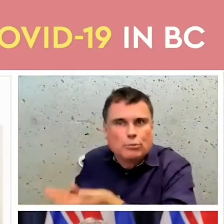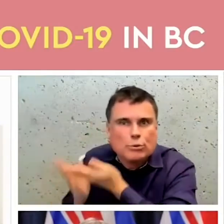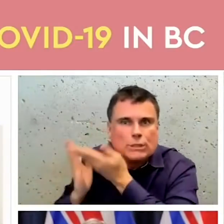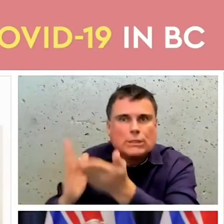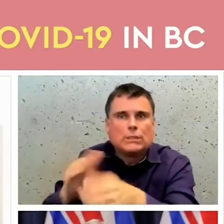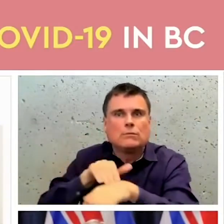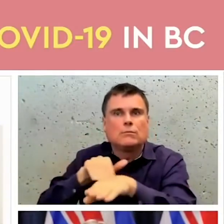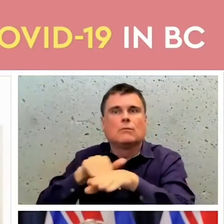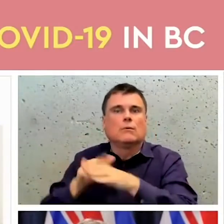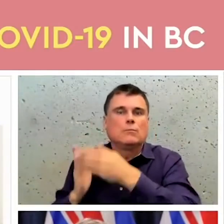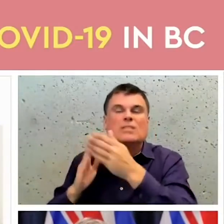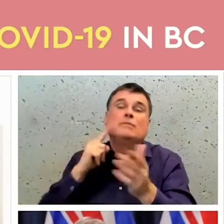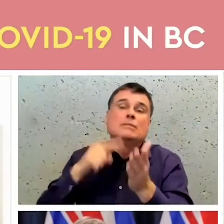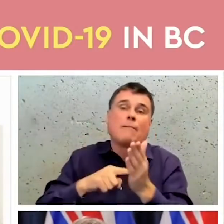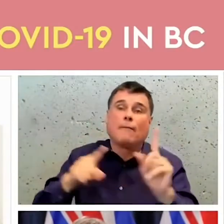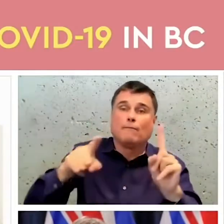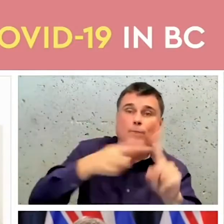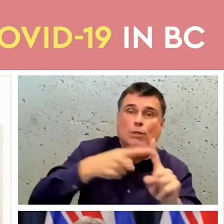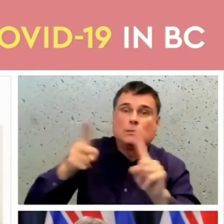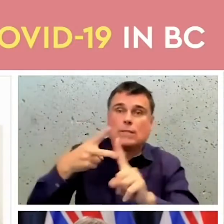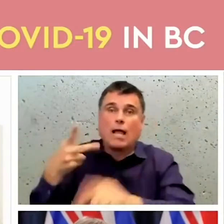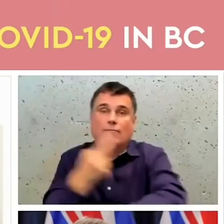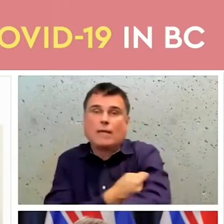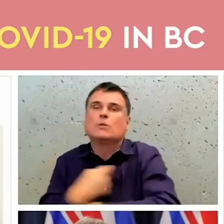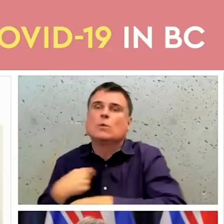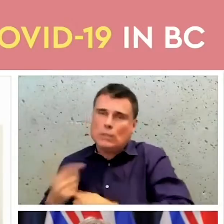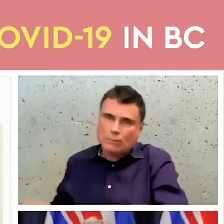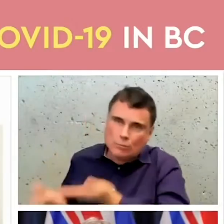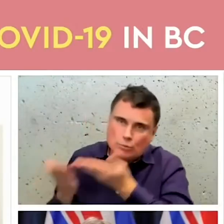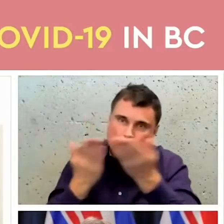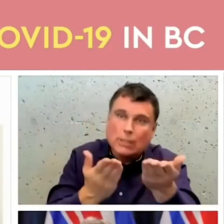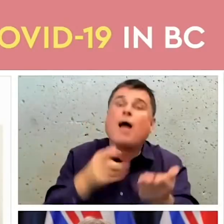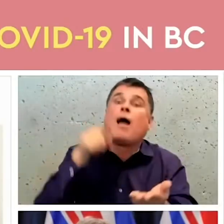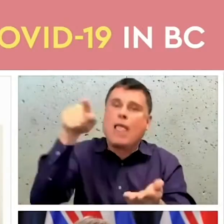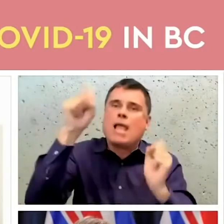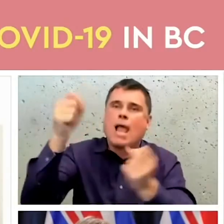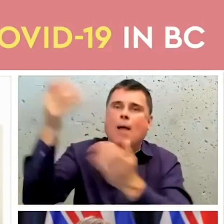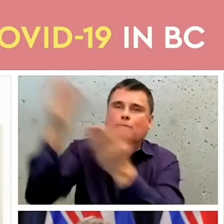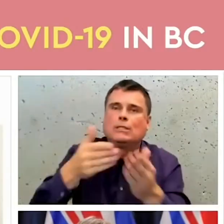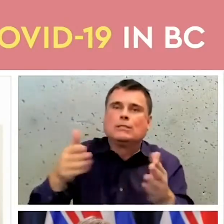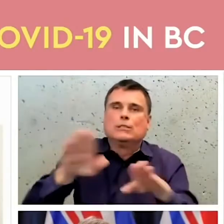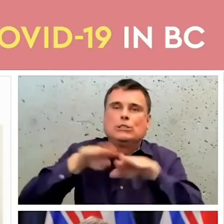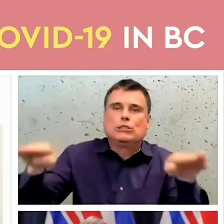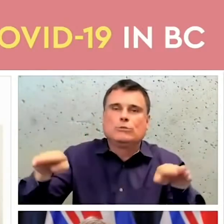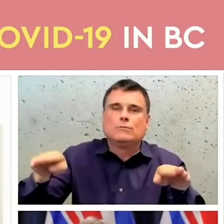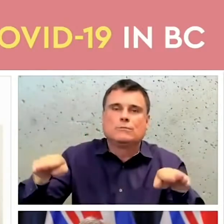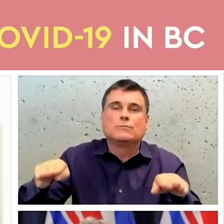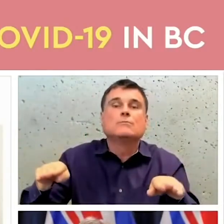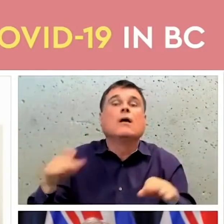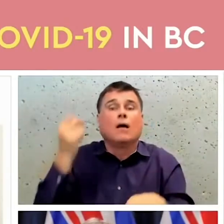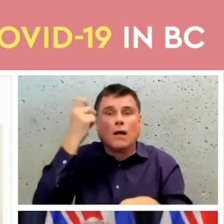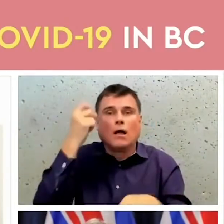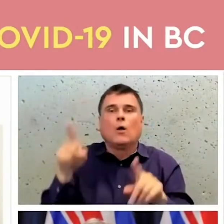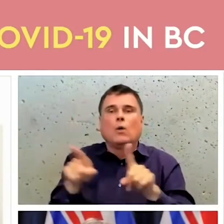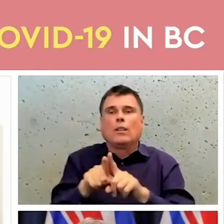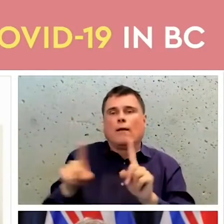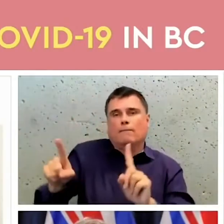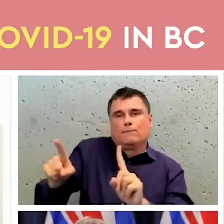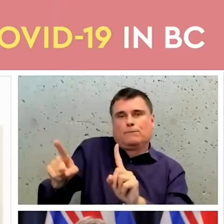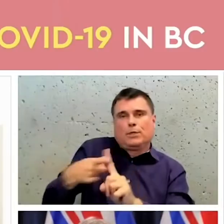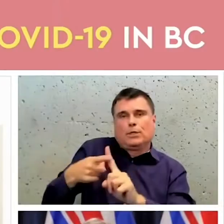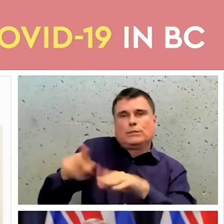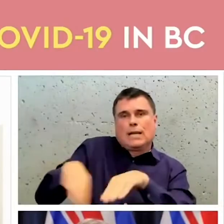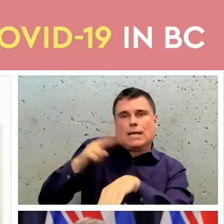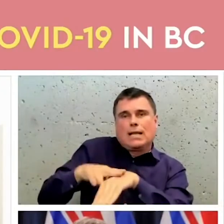the First Nations Health Authority, who've done a lot of work on, creating appropriate resources for their